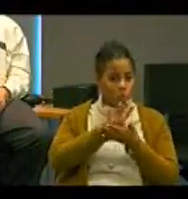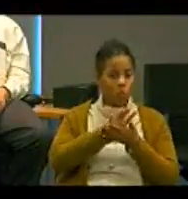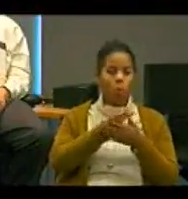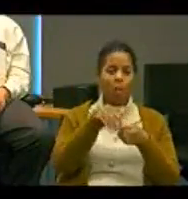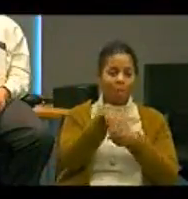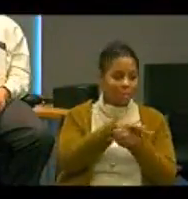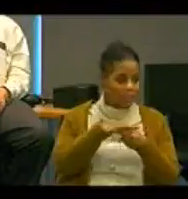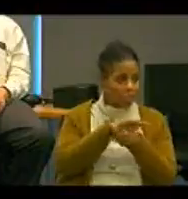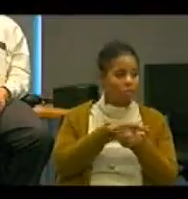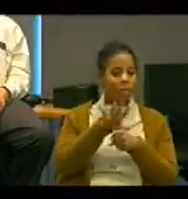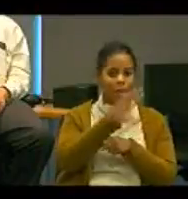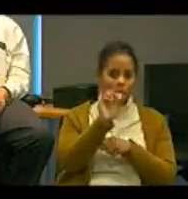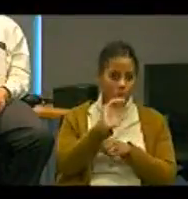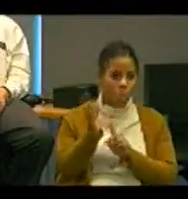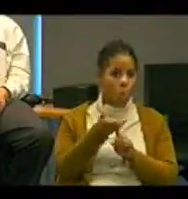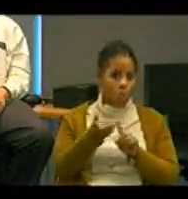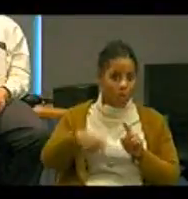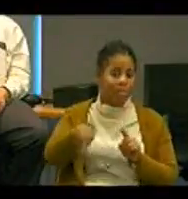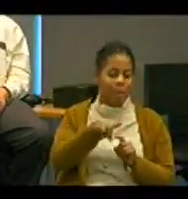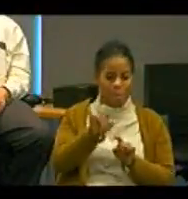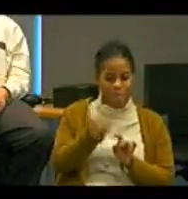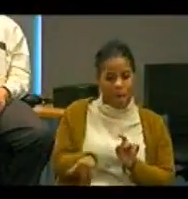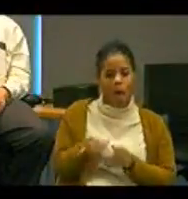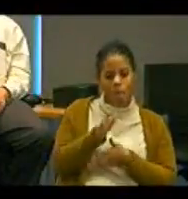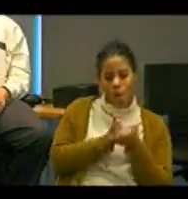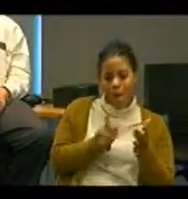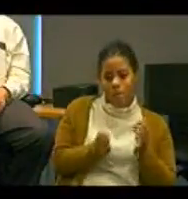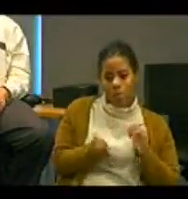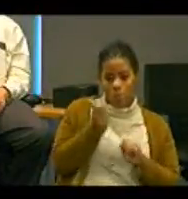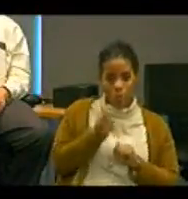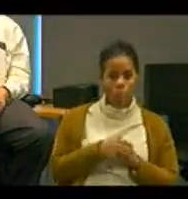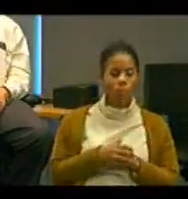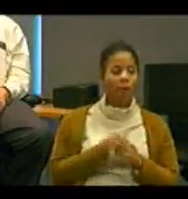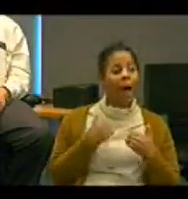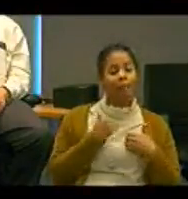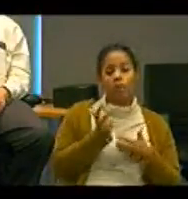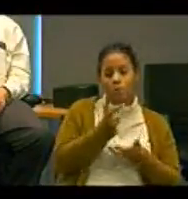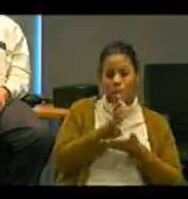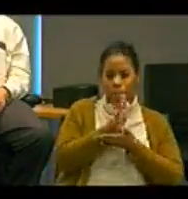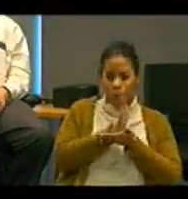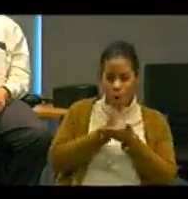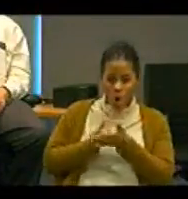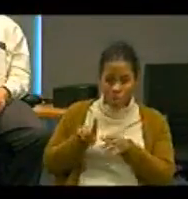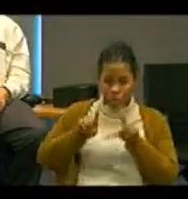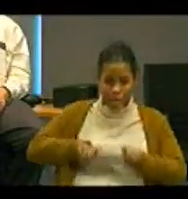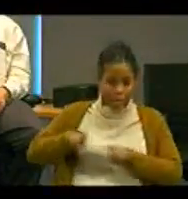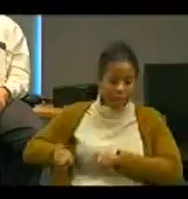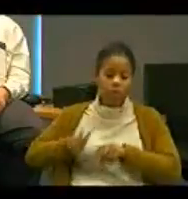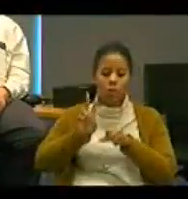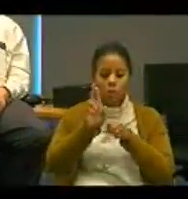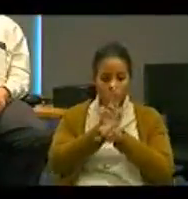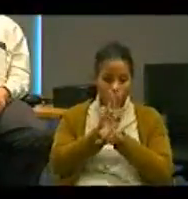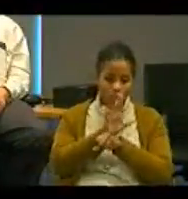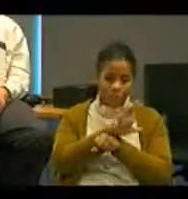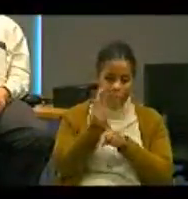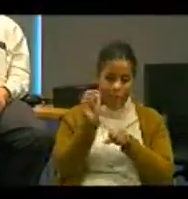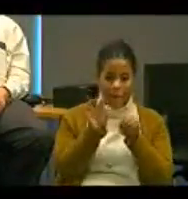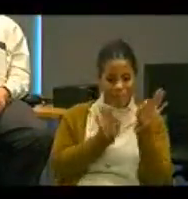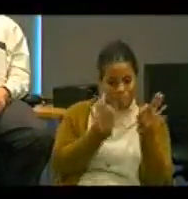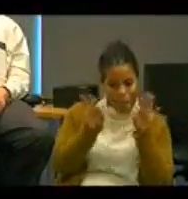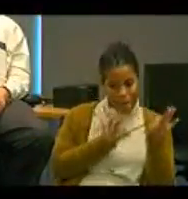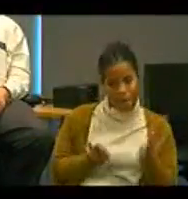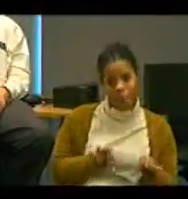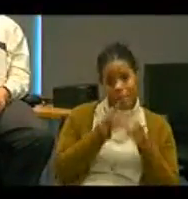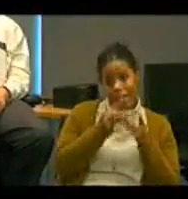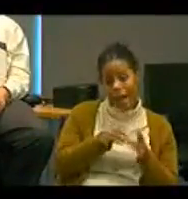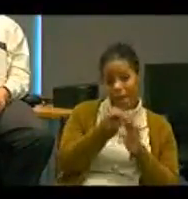practices? That is the element that must go. There was a three-part test that was used and spelled out in the guidance. Does a